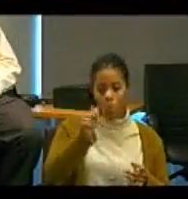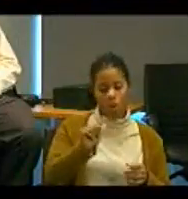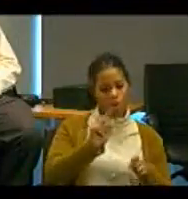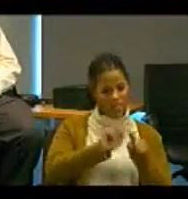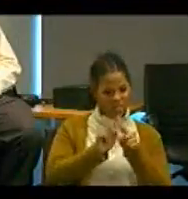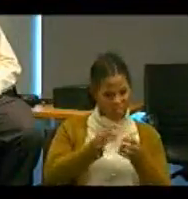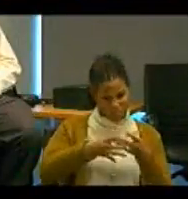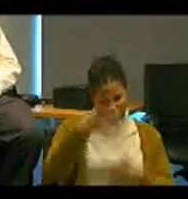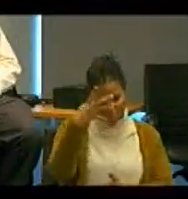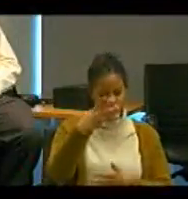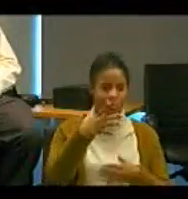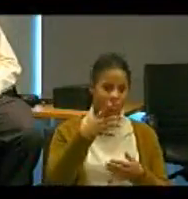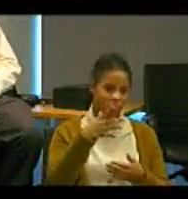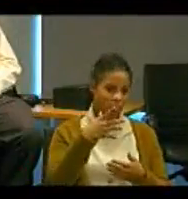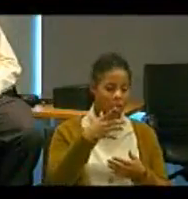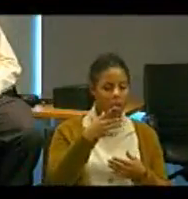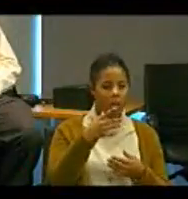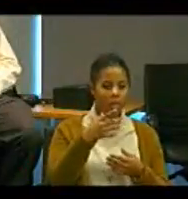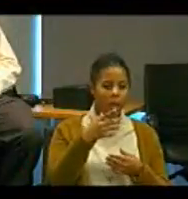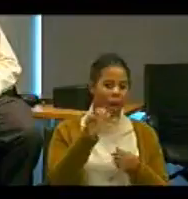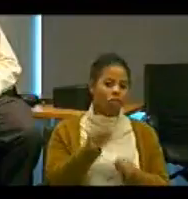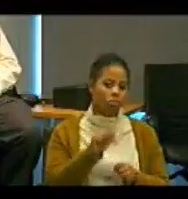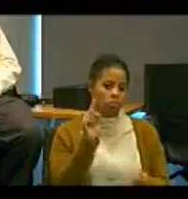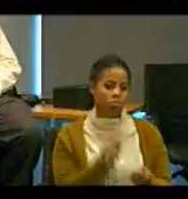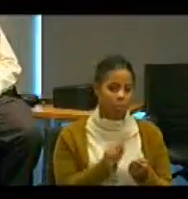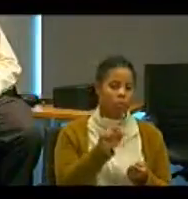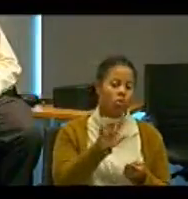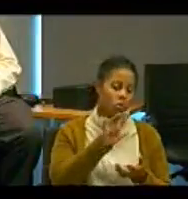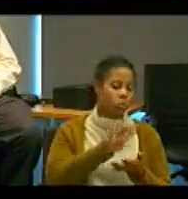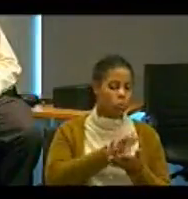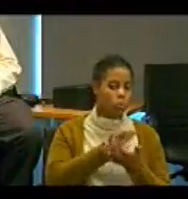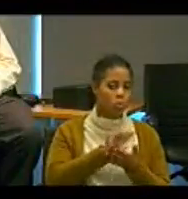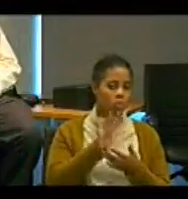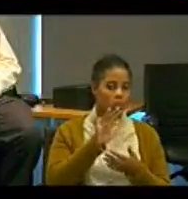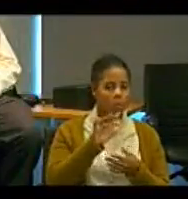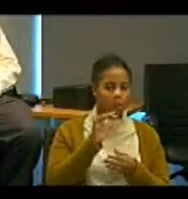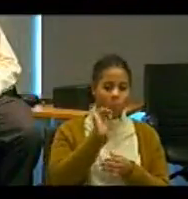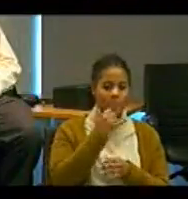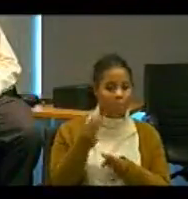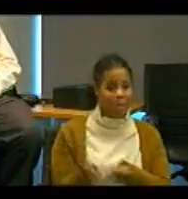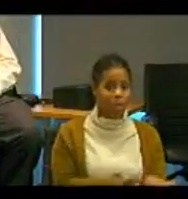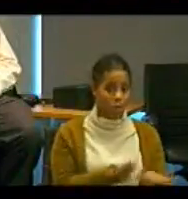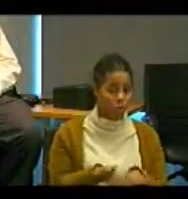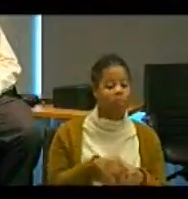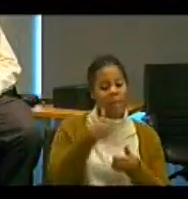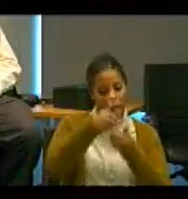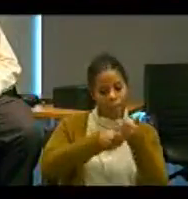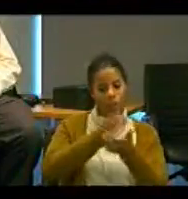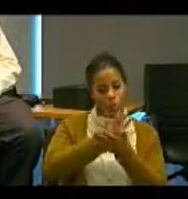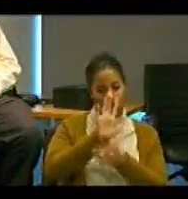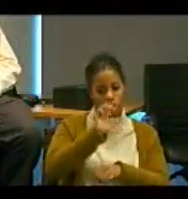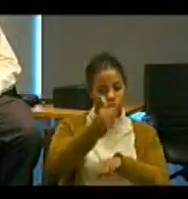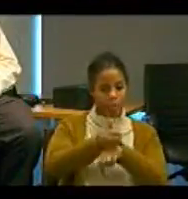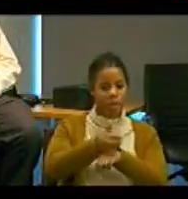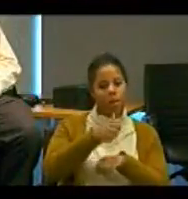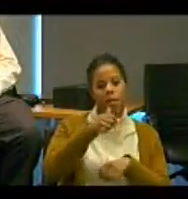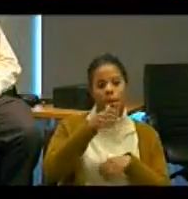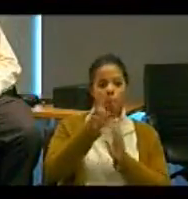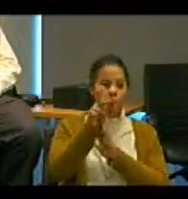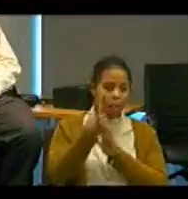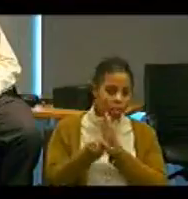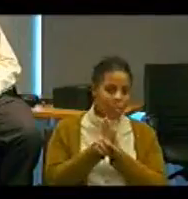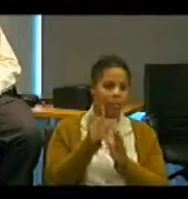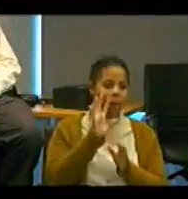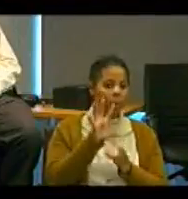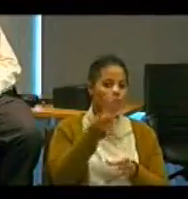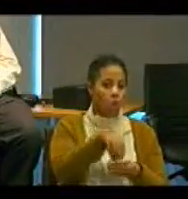empathic responses to student misbehavior. Every school district should implement equity policies that include a robust articulation of gender